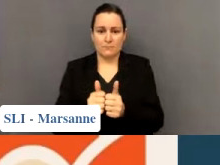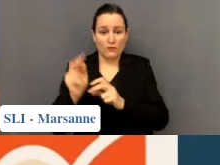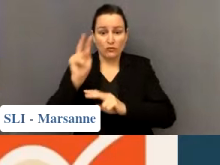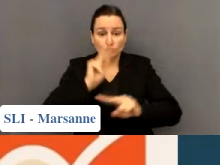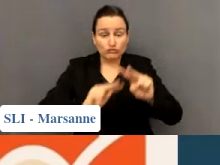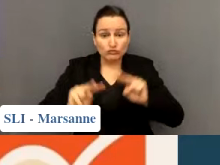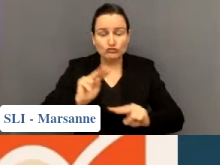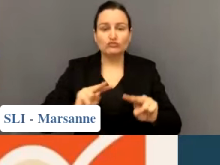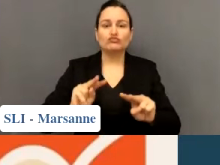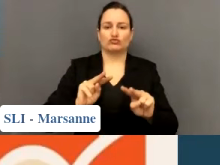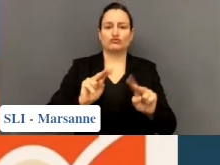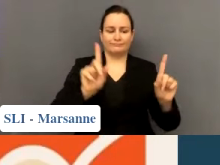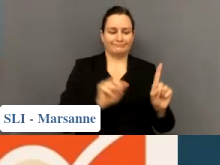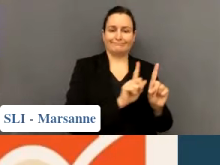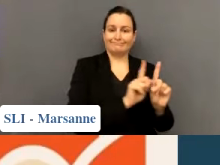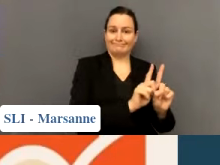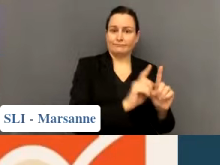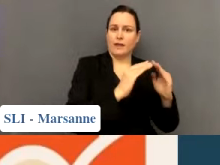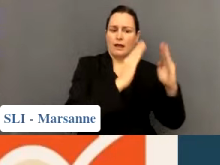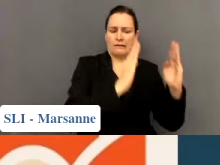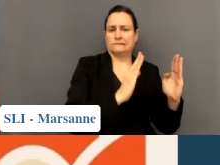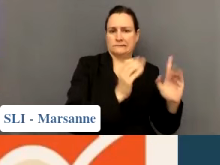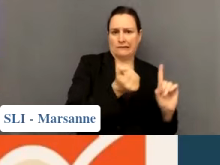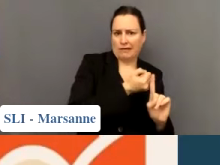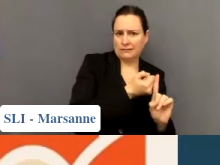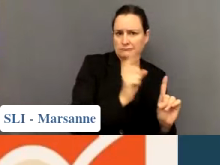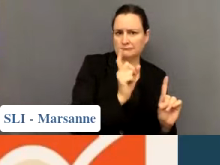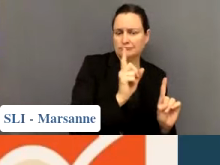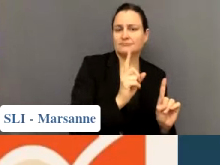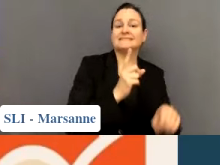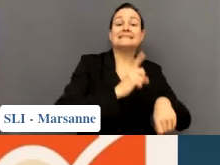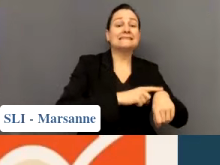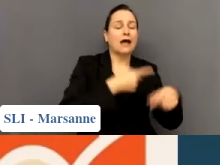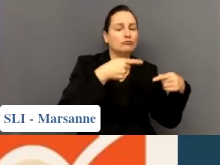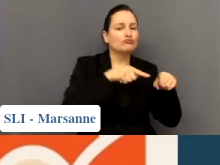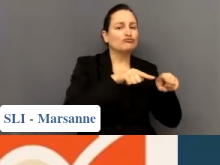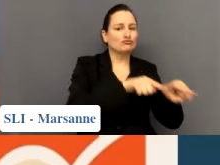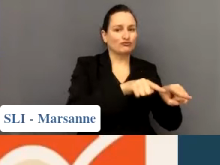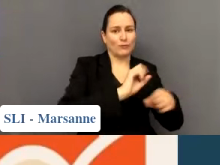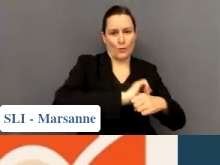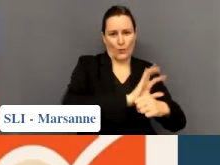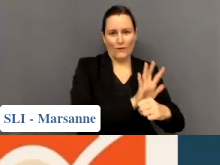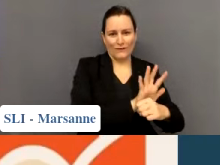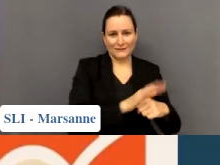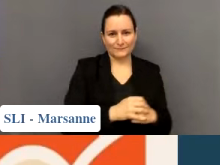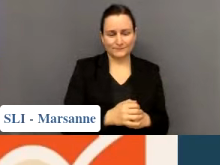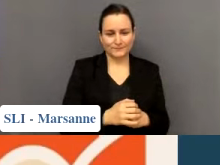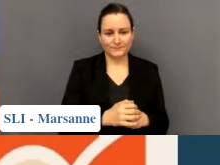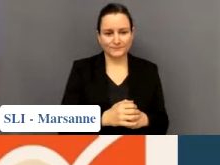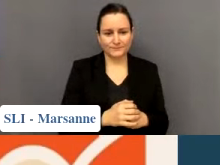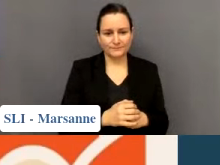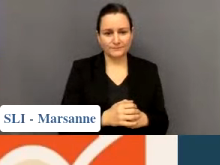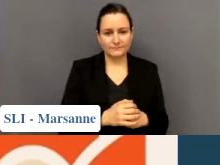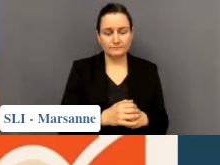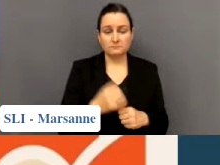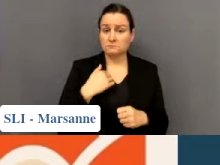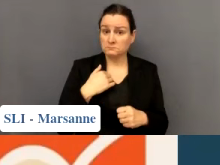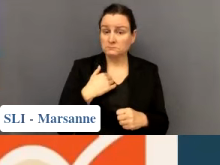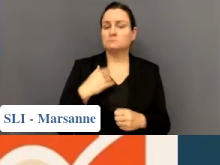in the context of the pandemic. And DALIA stands for Domestic Abuse Harnessing Learnings Internationally, and it was funded by